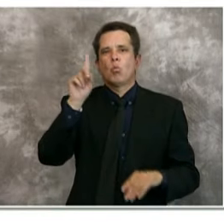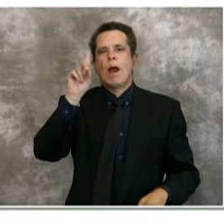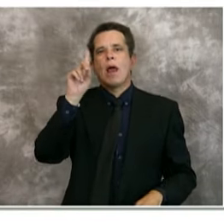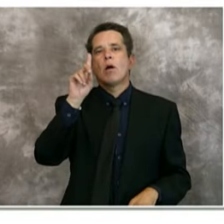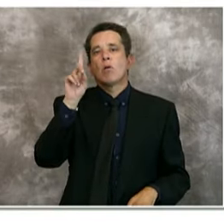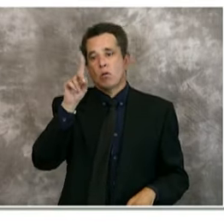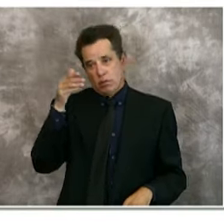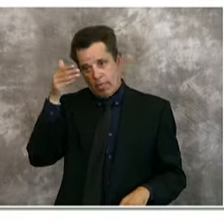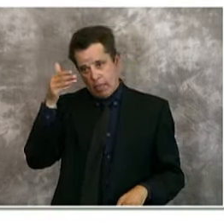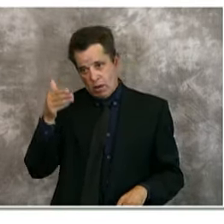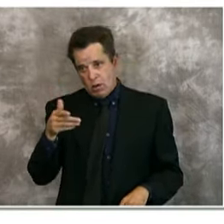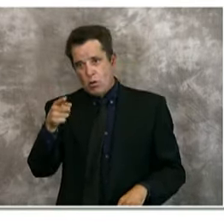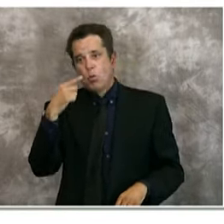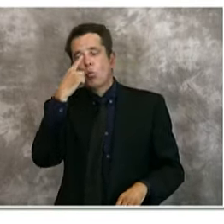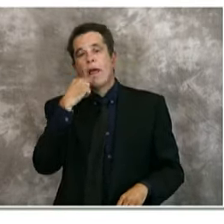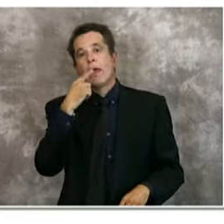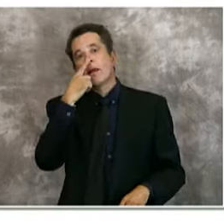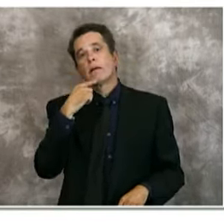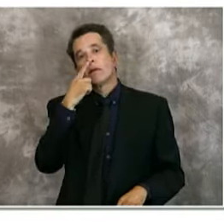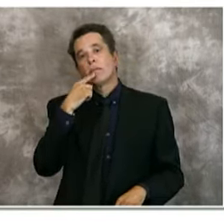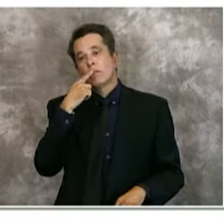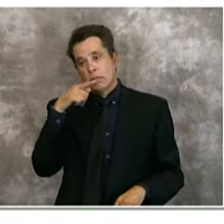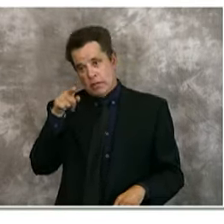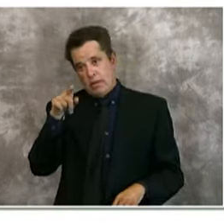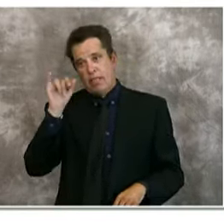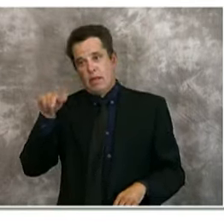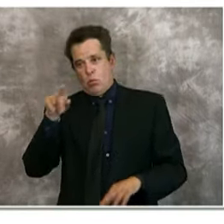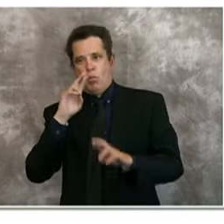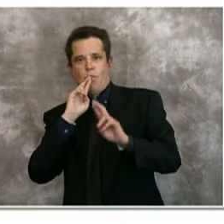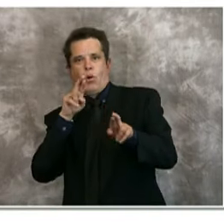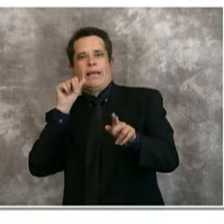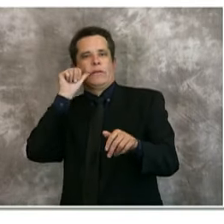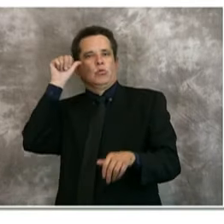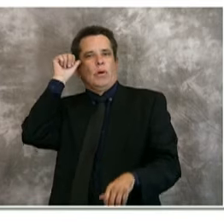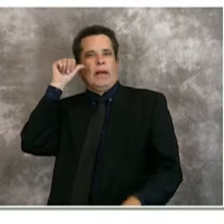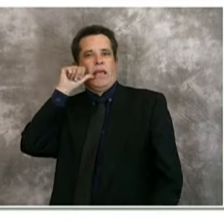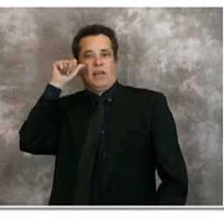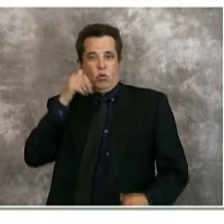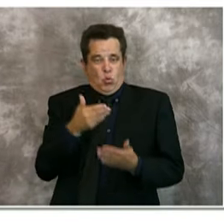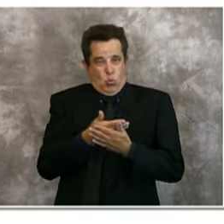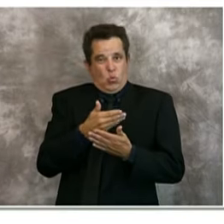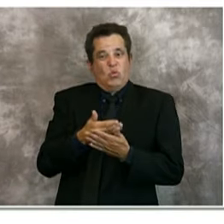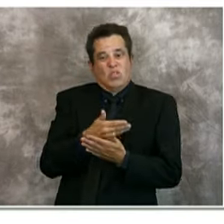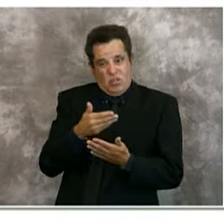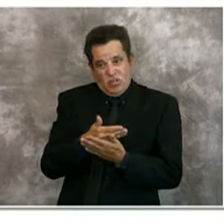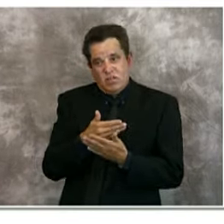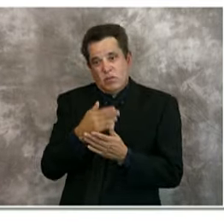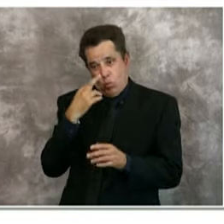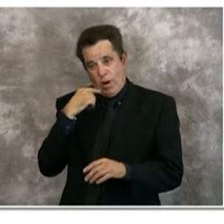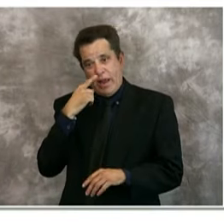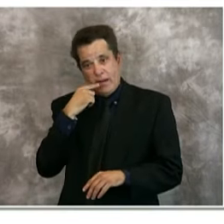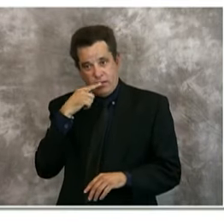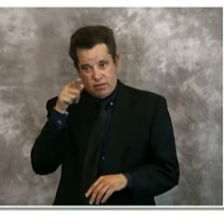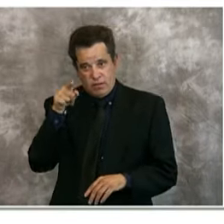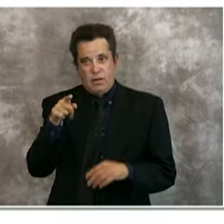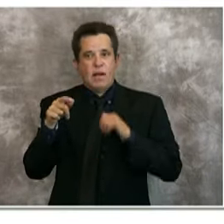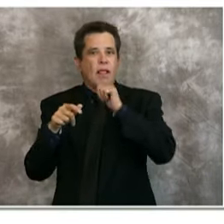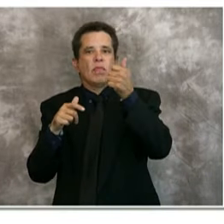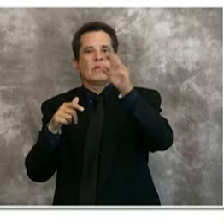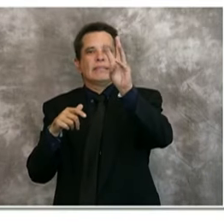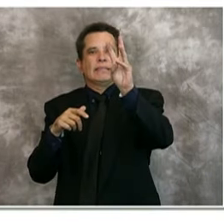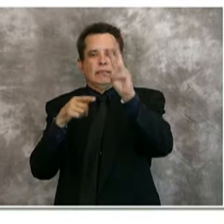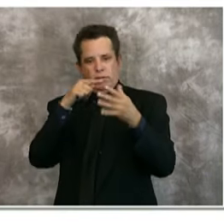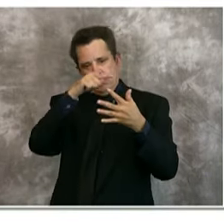see here, those that are in red are those that were reported yesterday, with the remaining 6